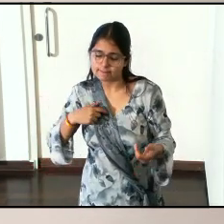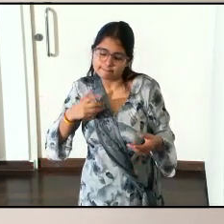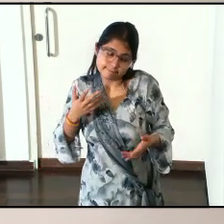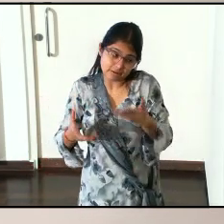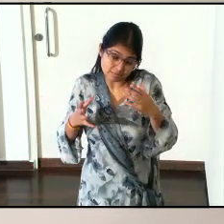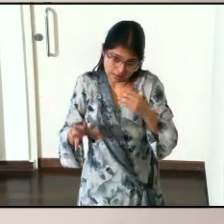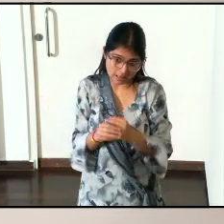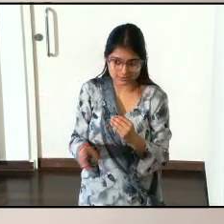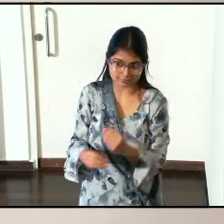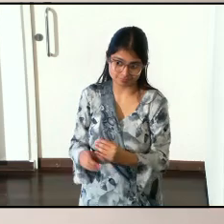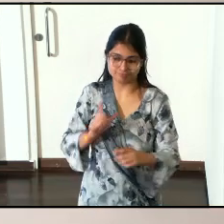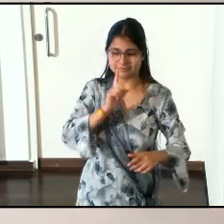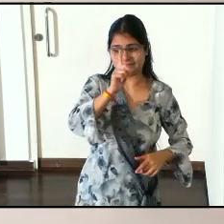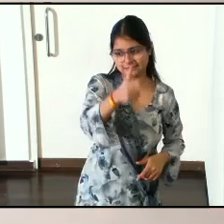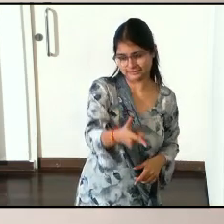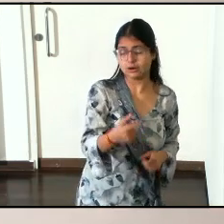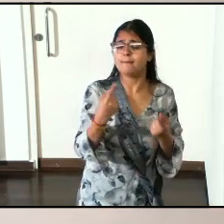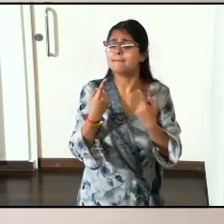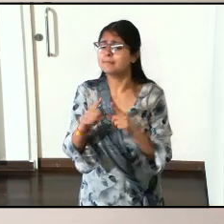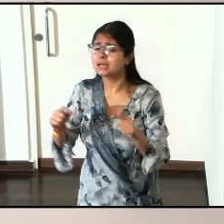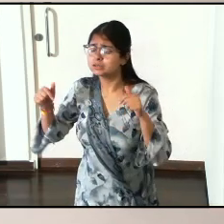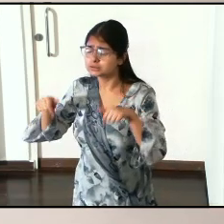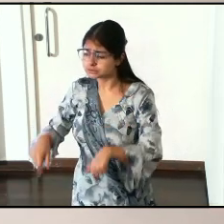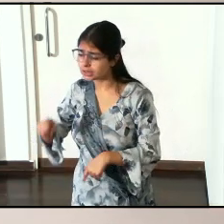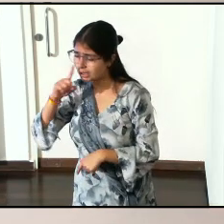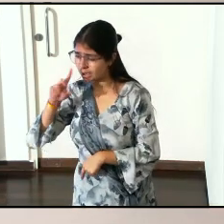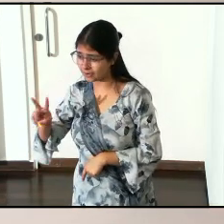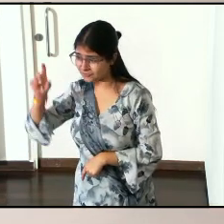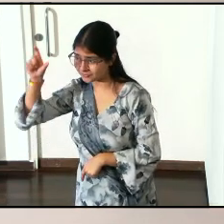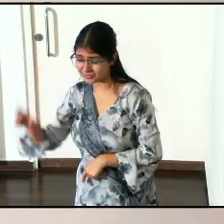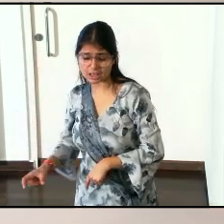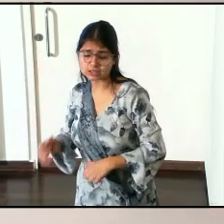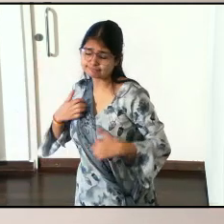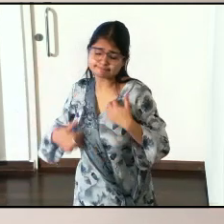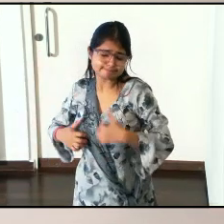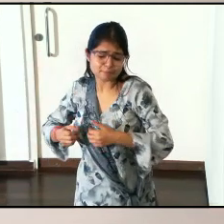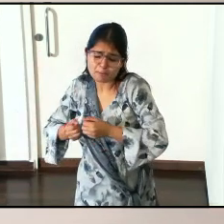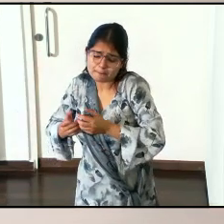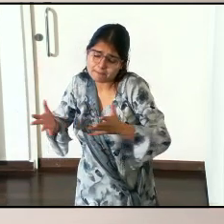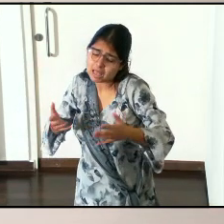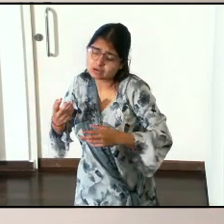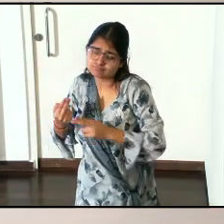this. But she had a very interesting story of several